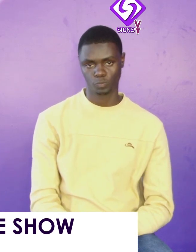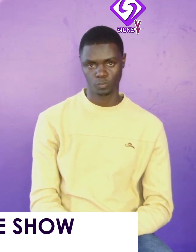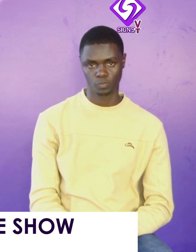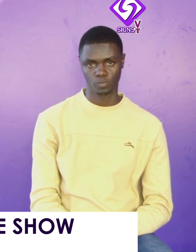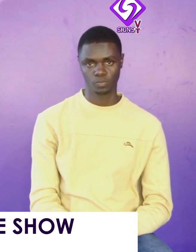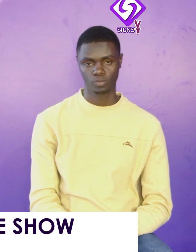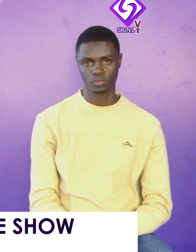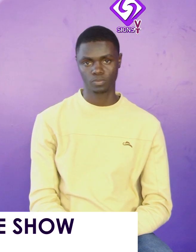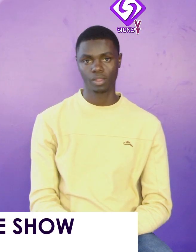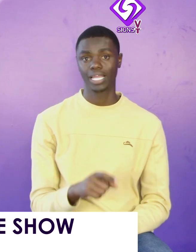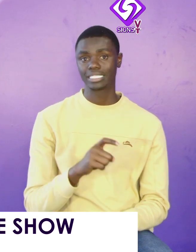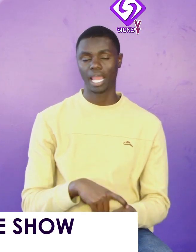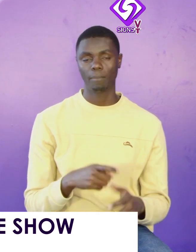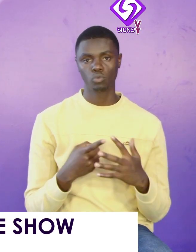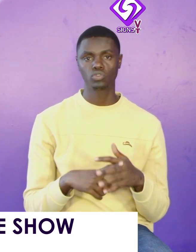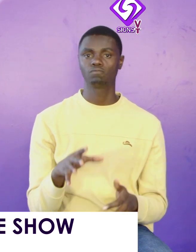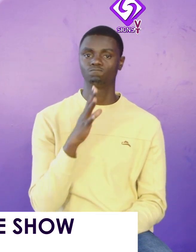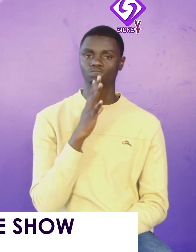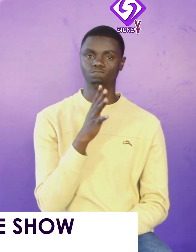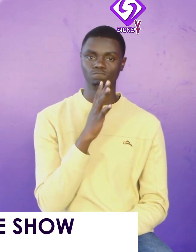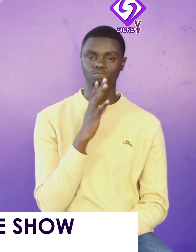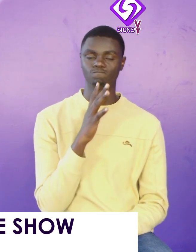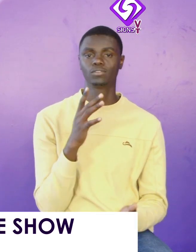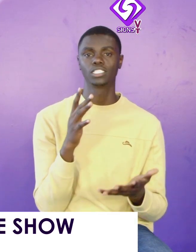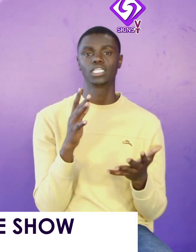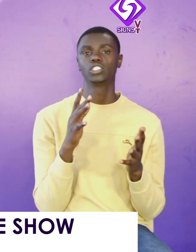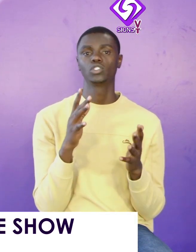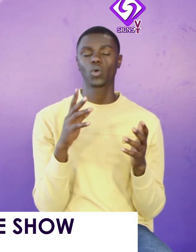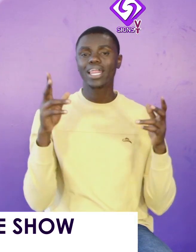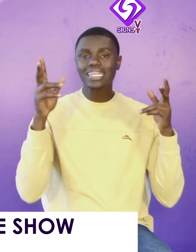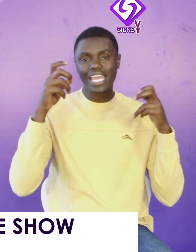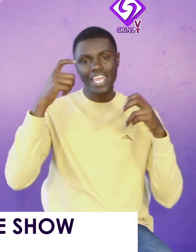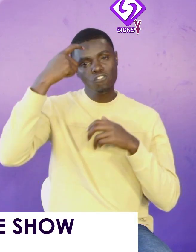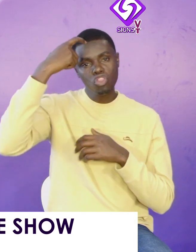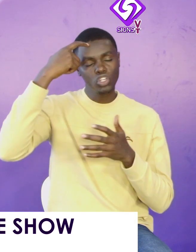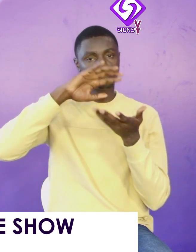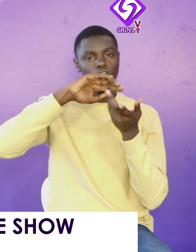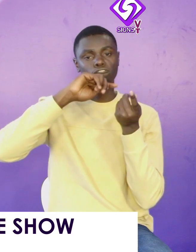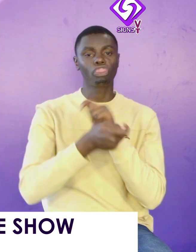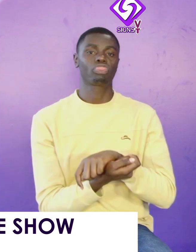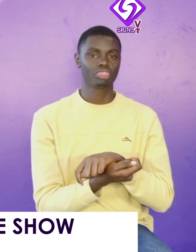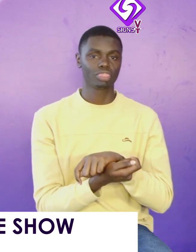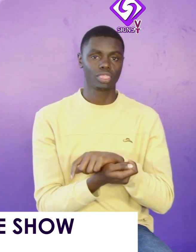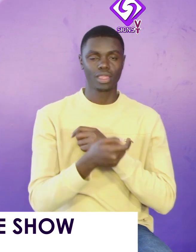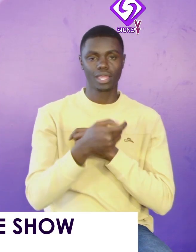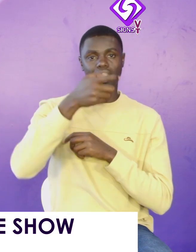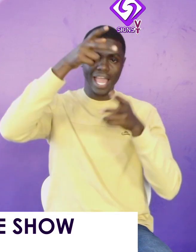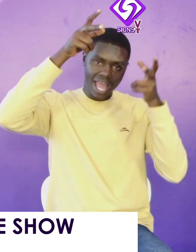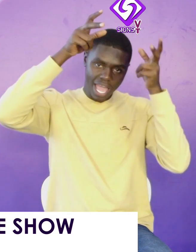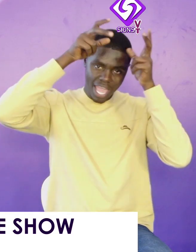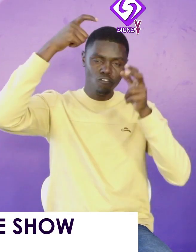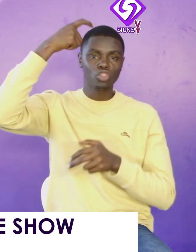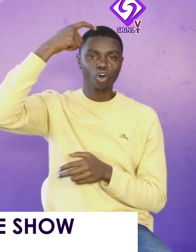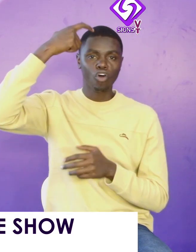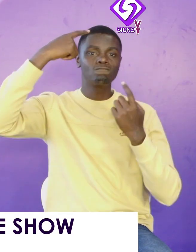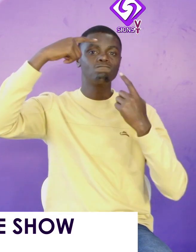solved. The moment you start talking, you distract the evil thought. Evil thoughts